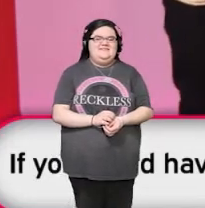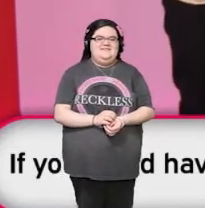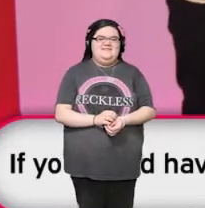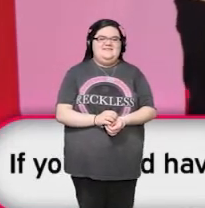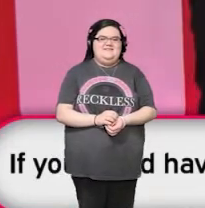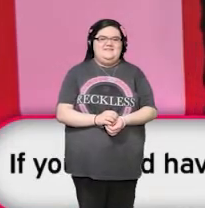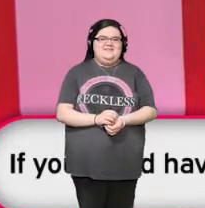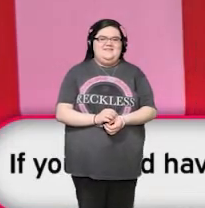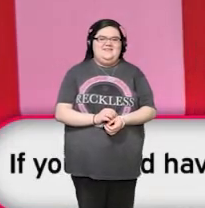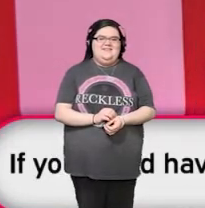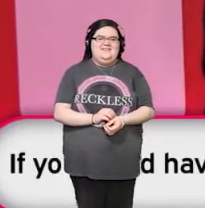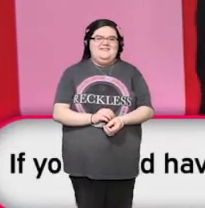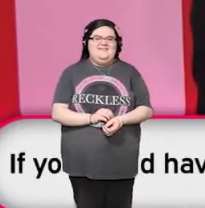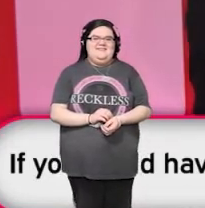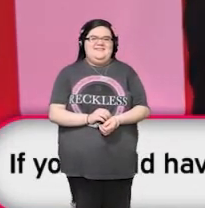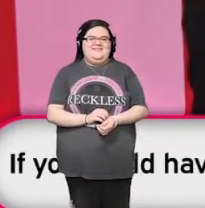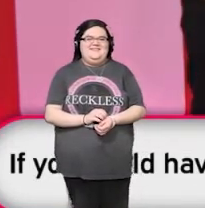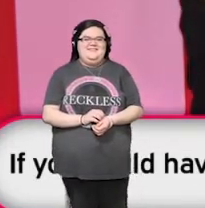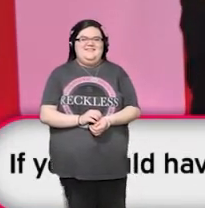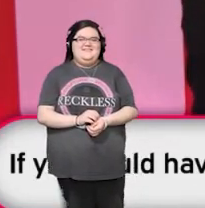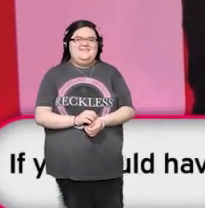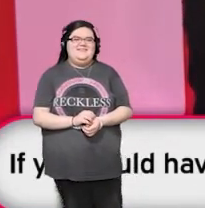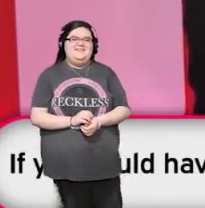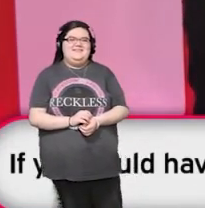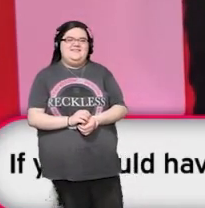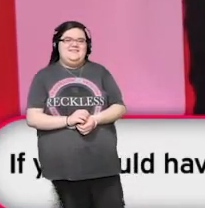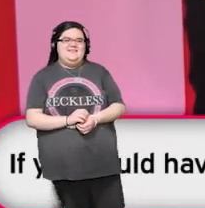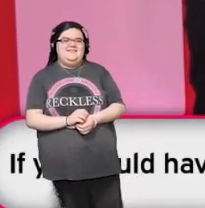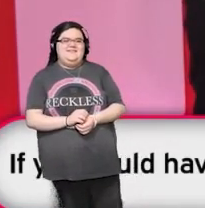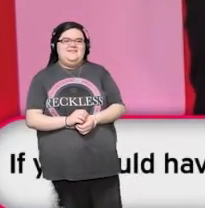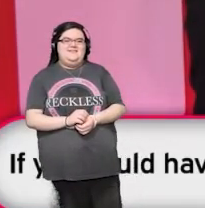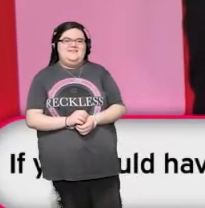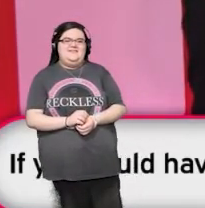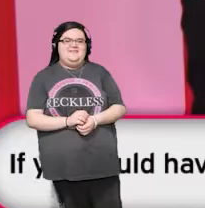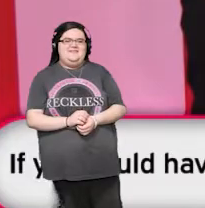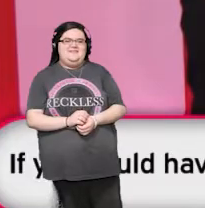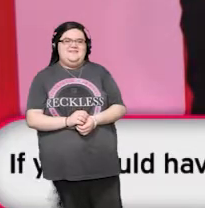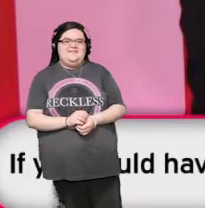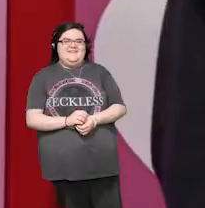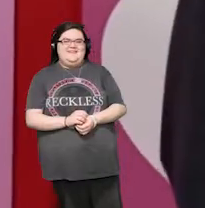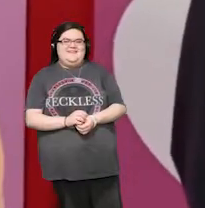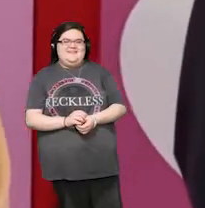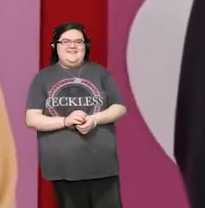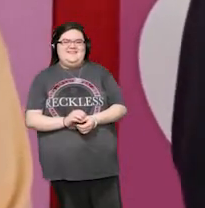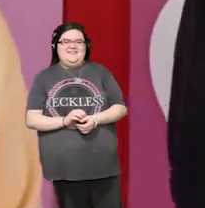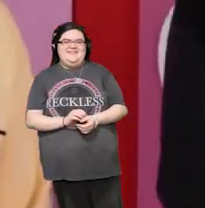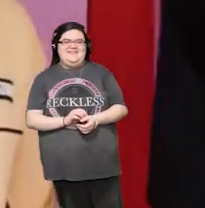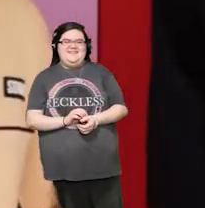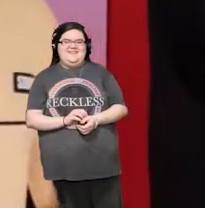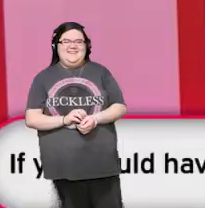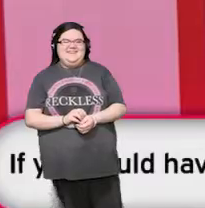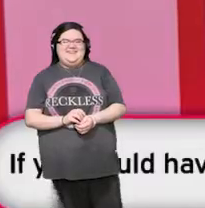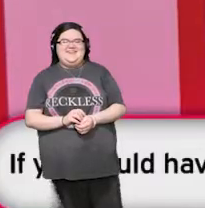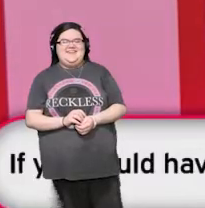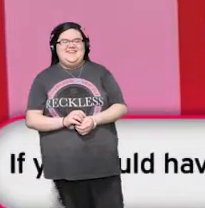Yeah, fine. David Attenborough, if he bans. Yeah, I think, Piers Morgan. Oh my God. Fuck